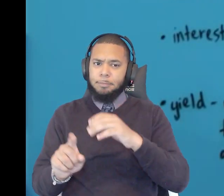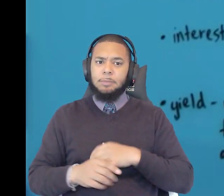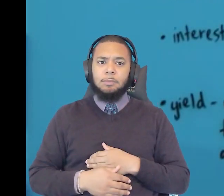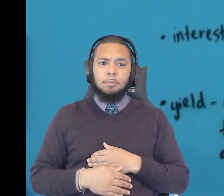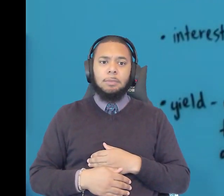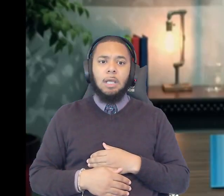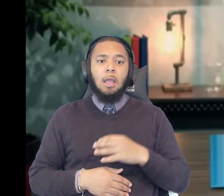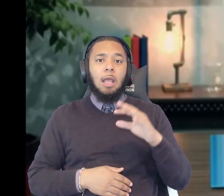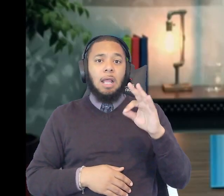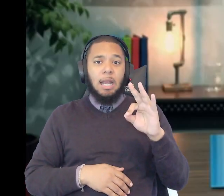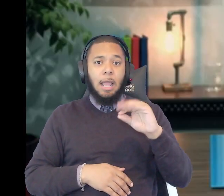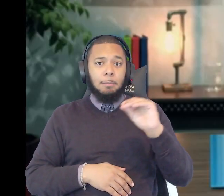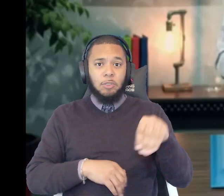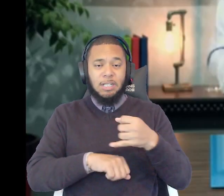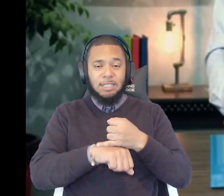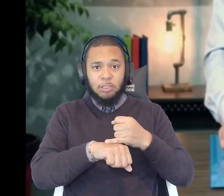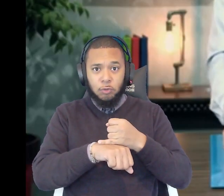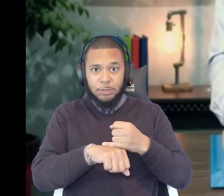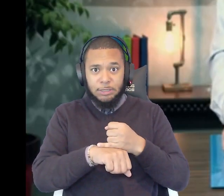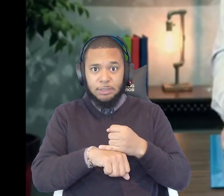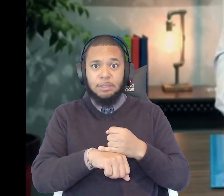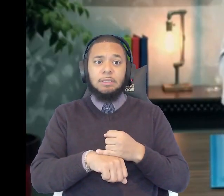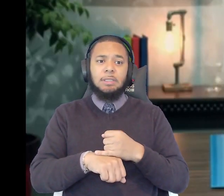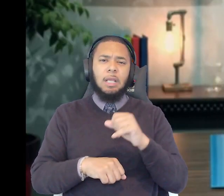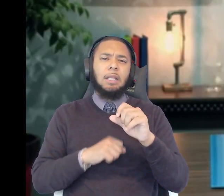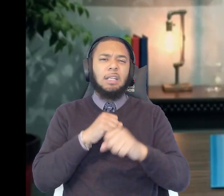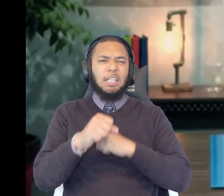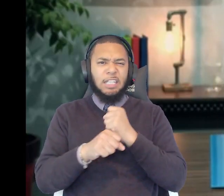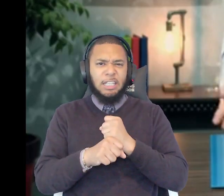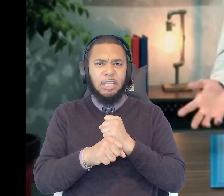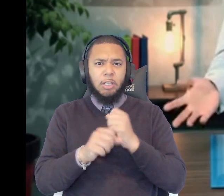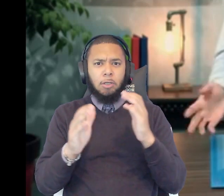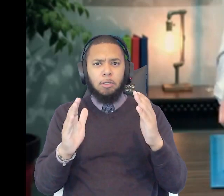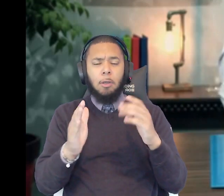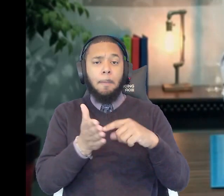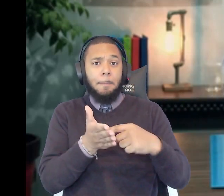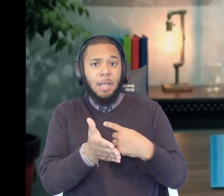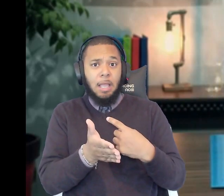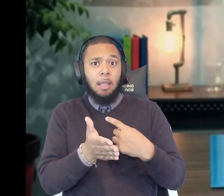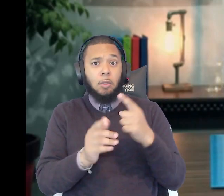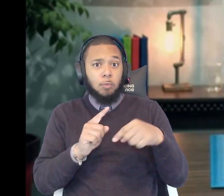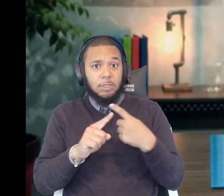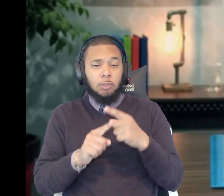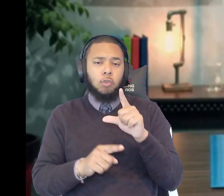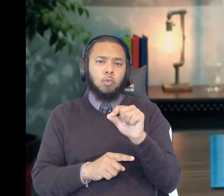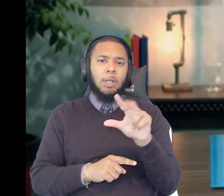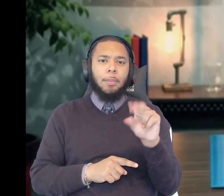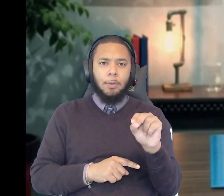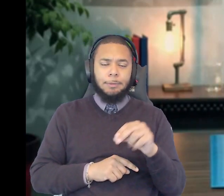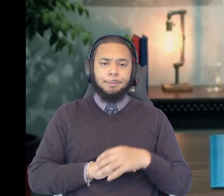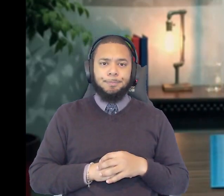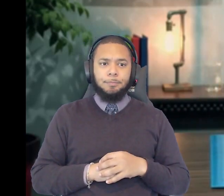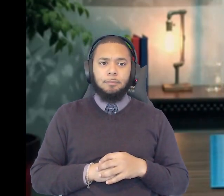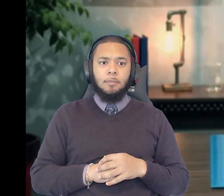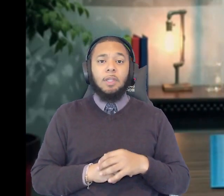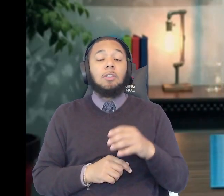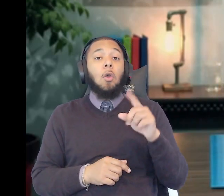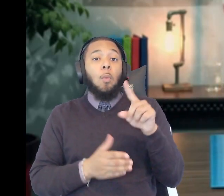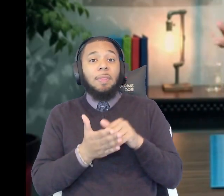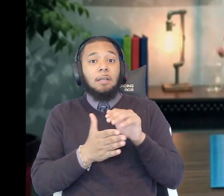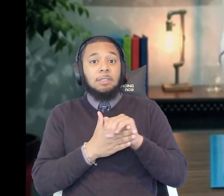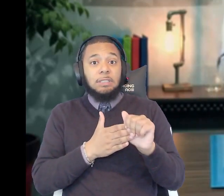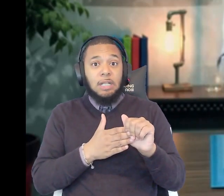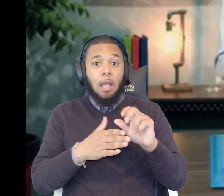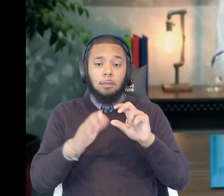maturity. Okay, so this doesn't come due for quite some time. So if you spend your $1,000, you're not going to get that $1,000 back